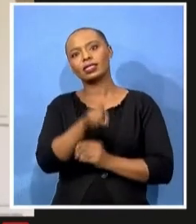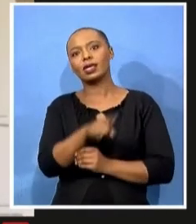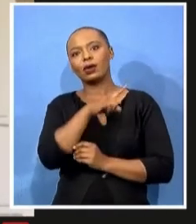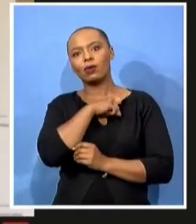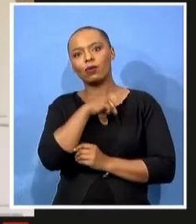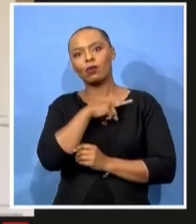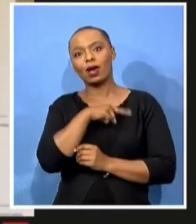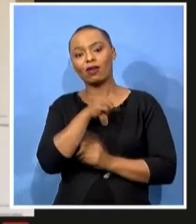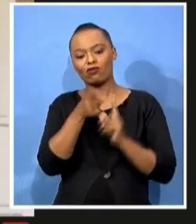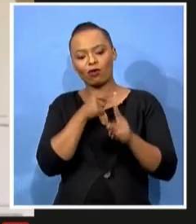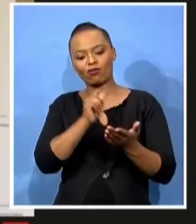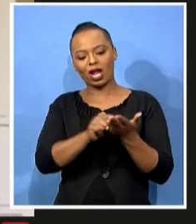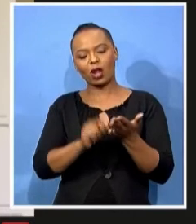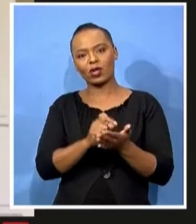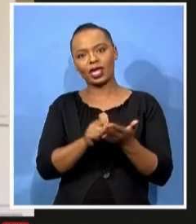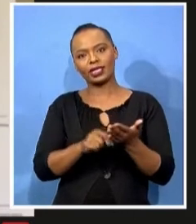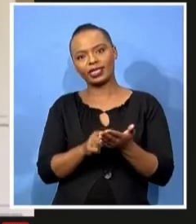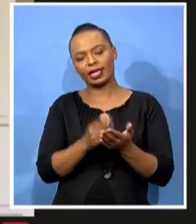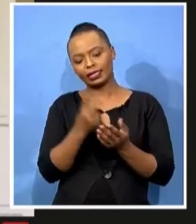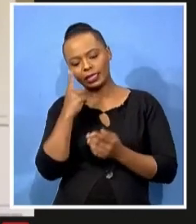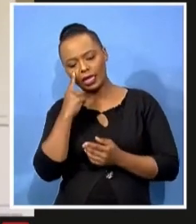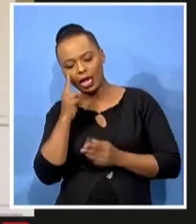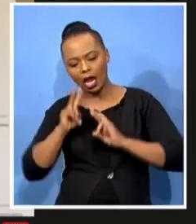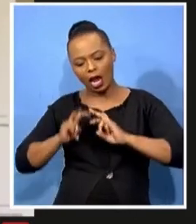scientists on the basis of the